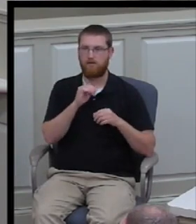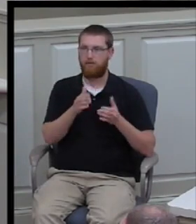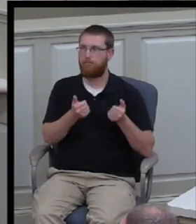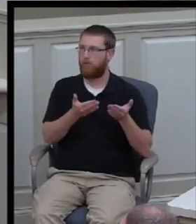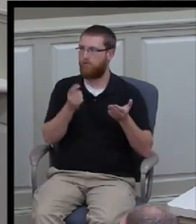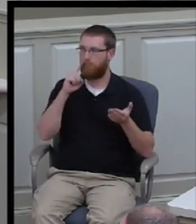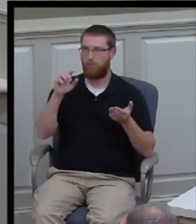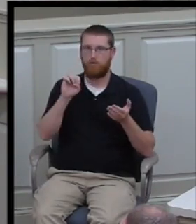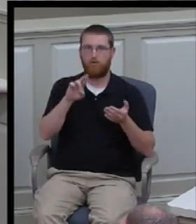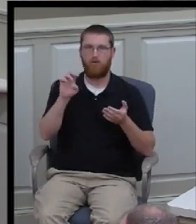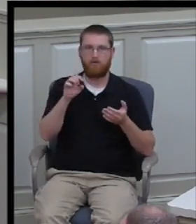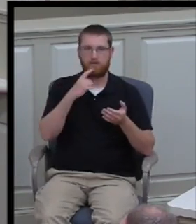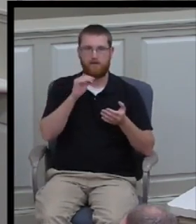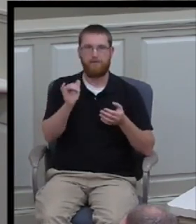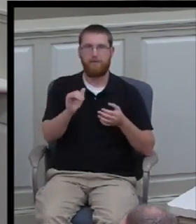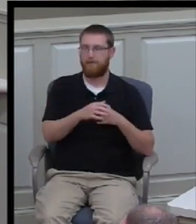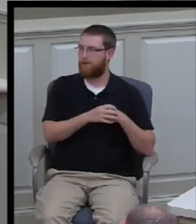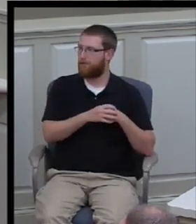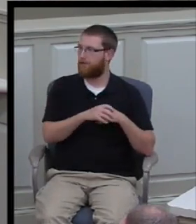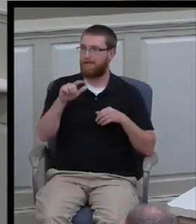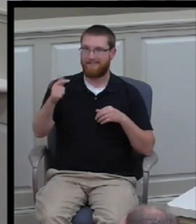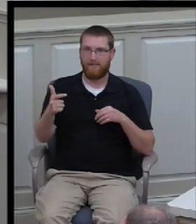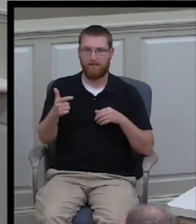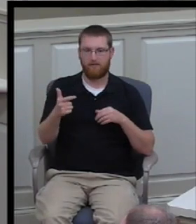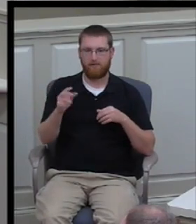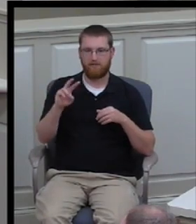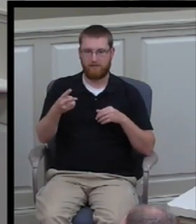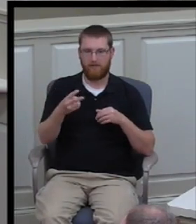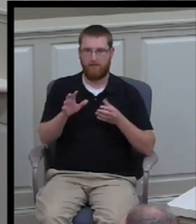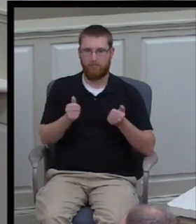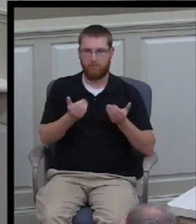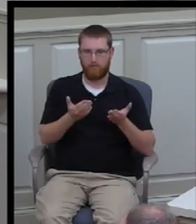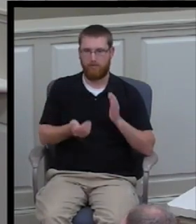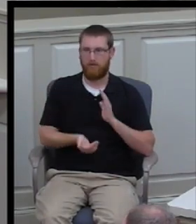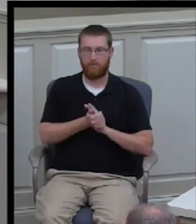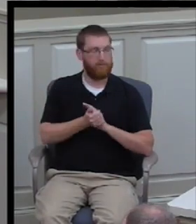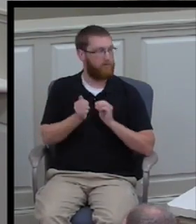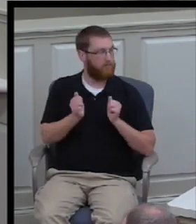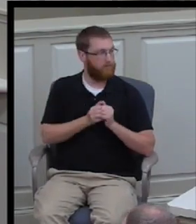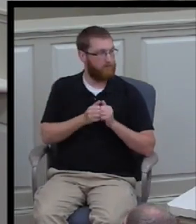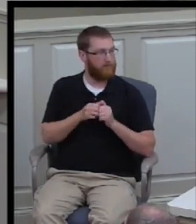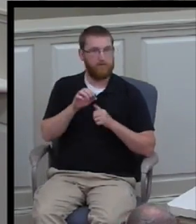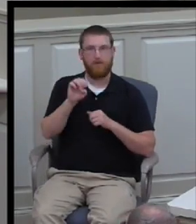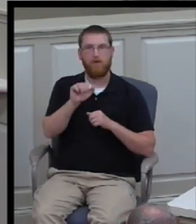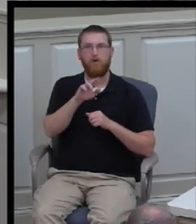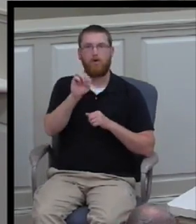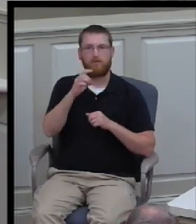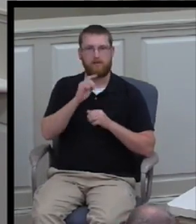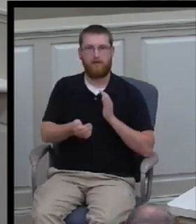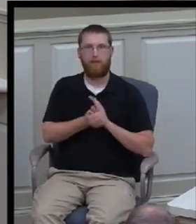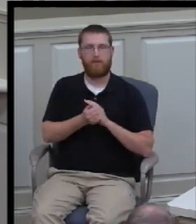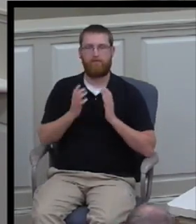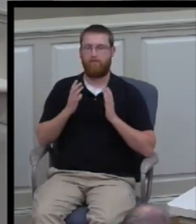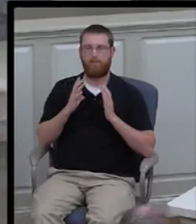So we'll. I didn't know if we needed to make that amendment or not, but I think amending it, there's nothing wrong